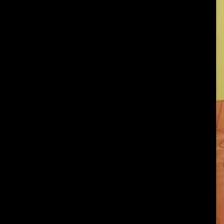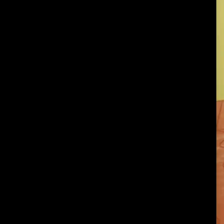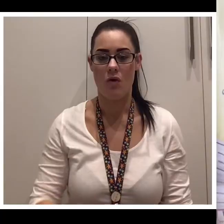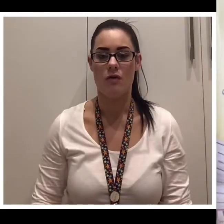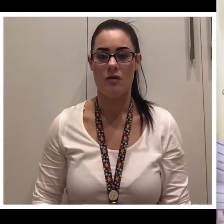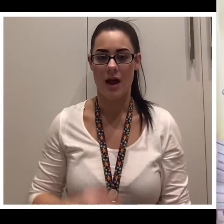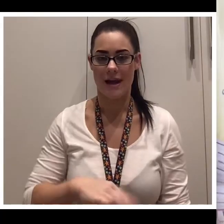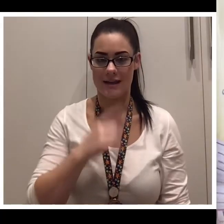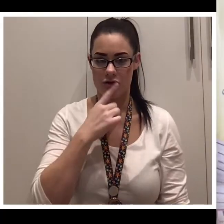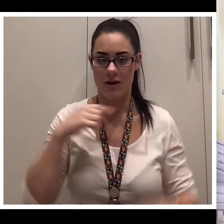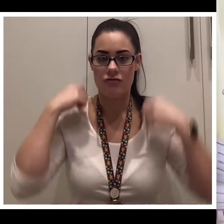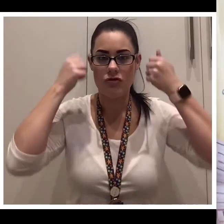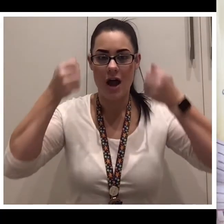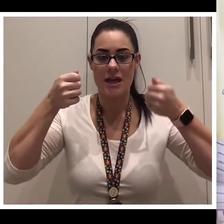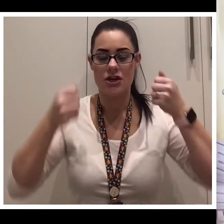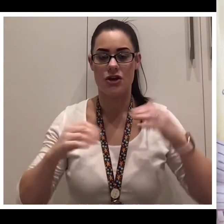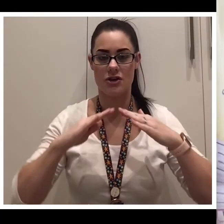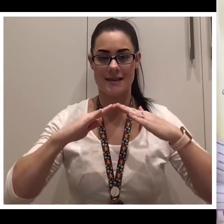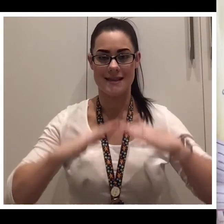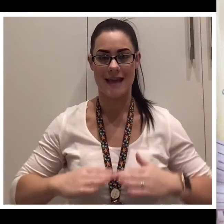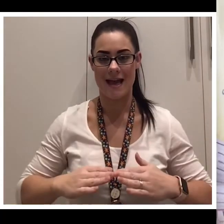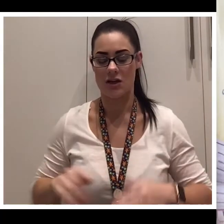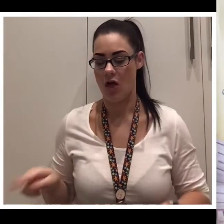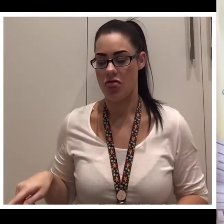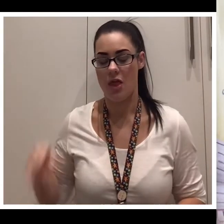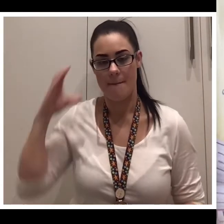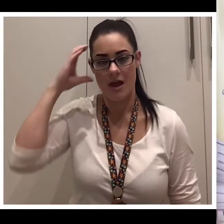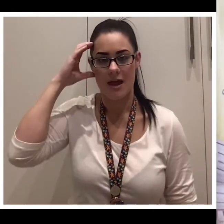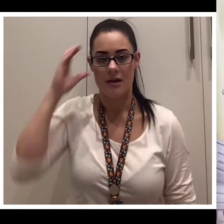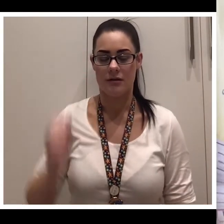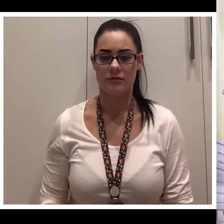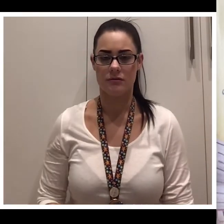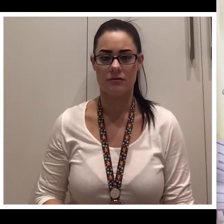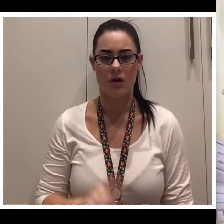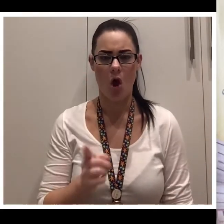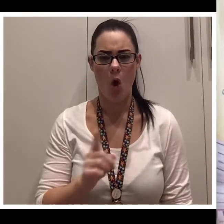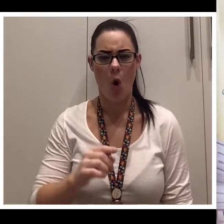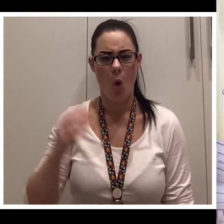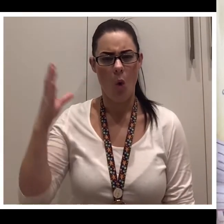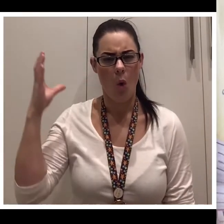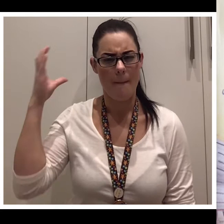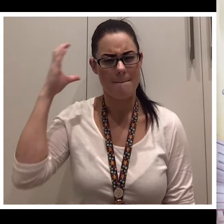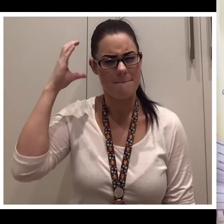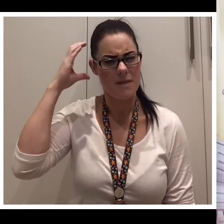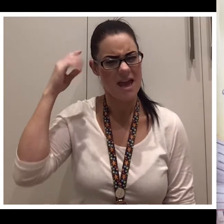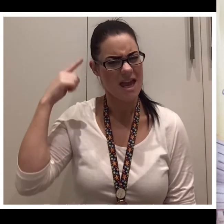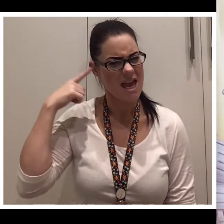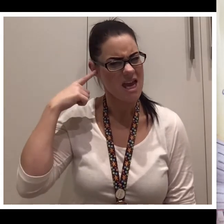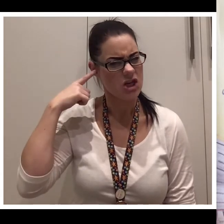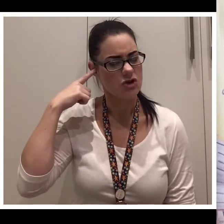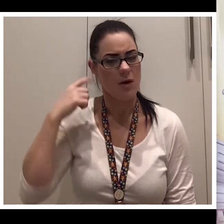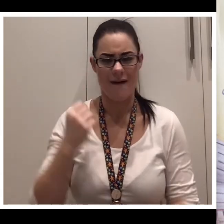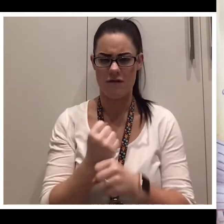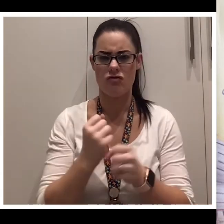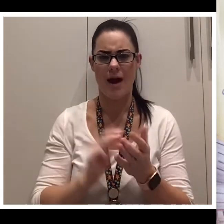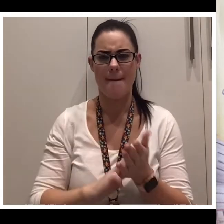Little Red Riding Hood sat on the bed. "What big ears you have, Grandma," she